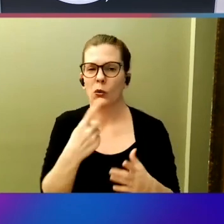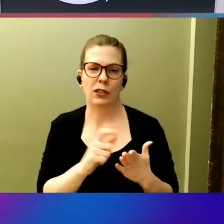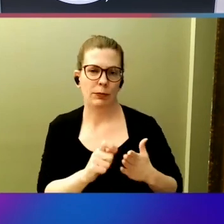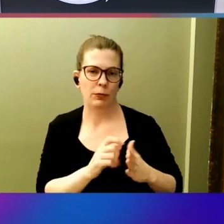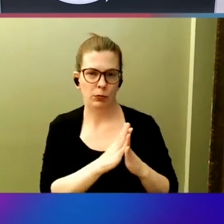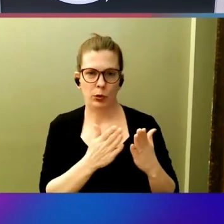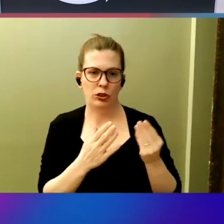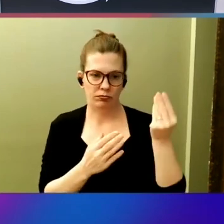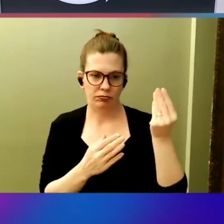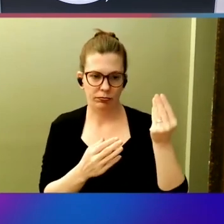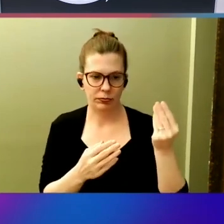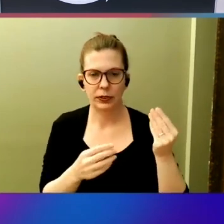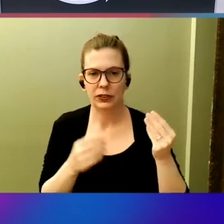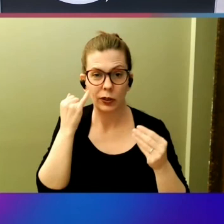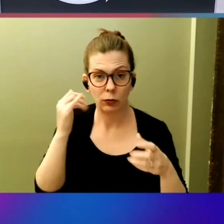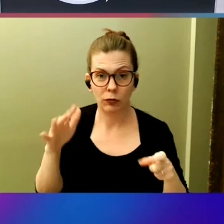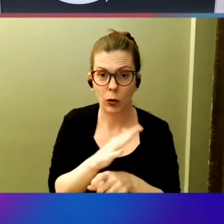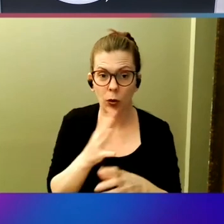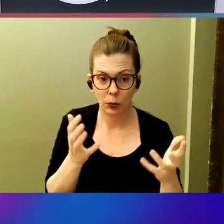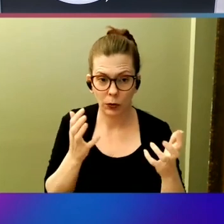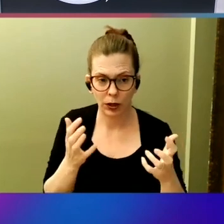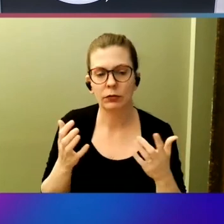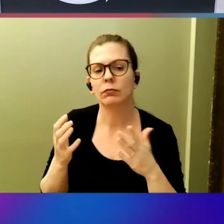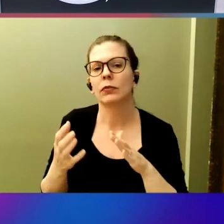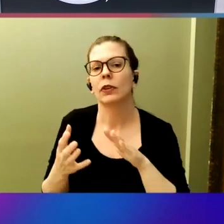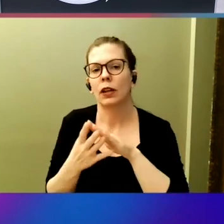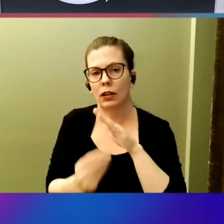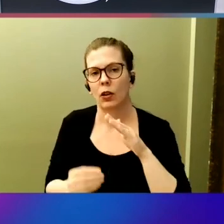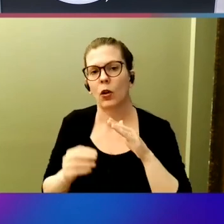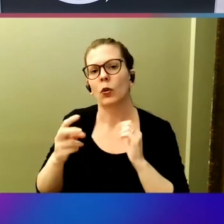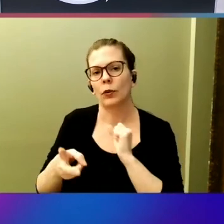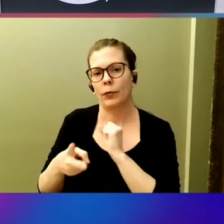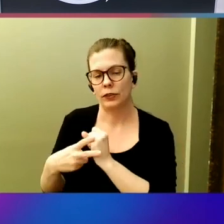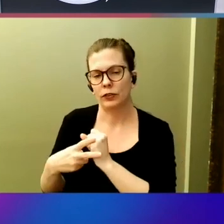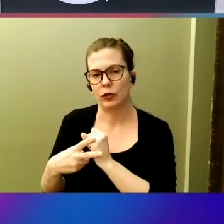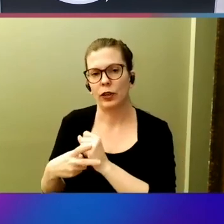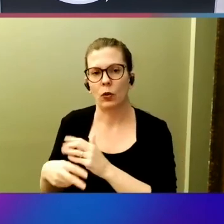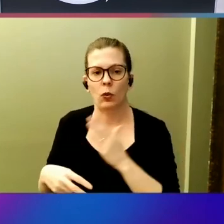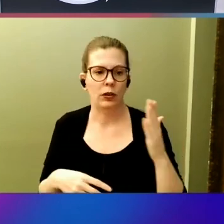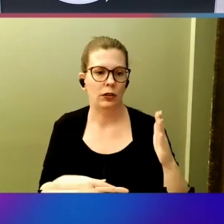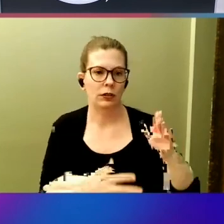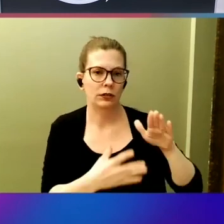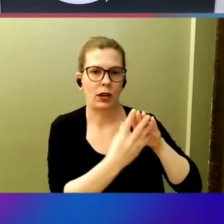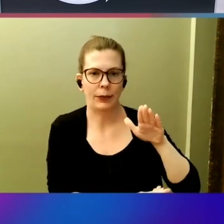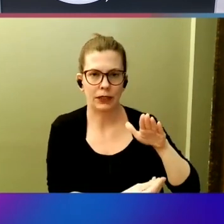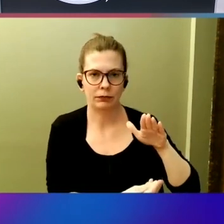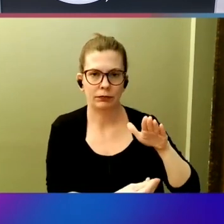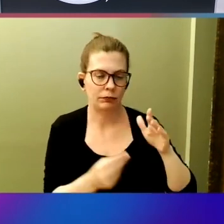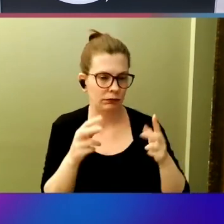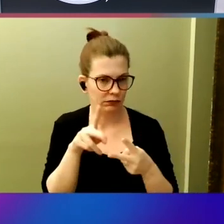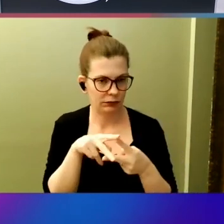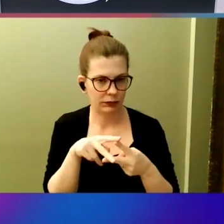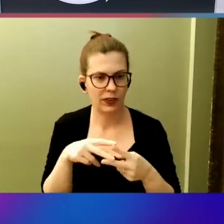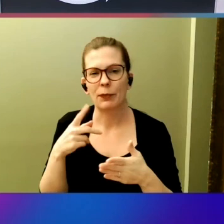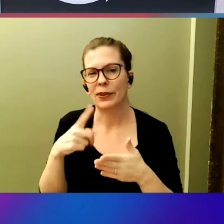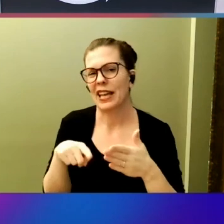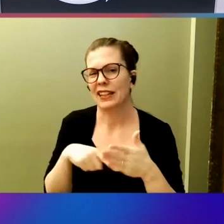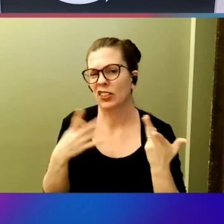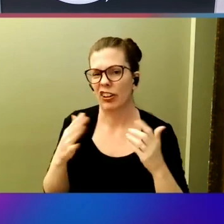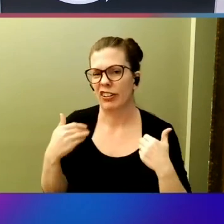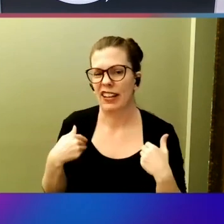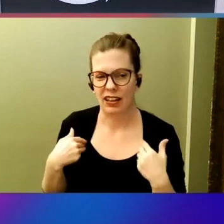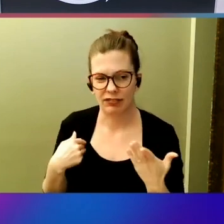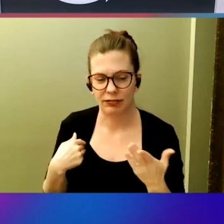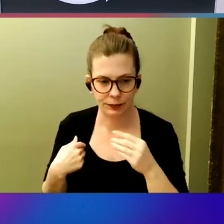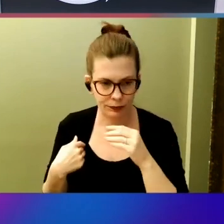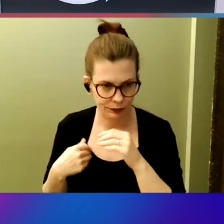the whole thing, clone the repository. If you want just the notebook, copy the notebook. I'm going to cancel out because I already have this. That is